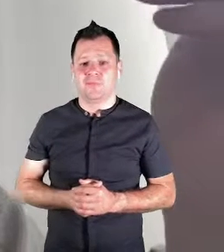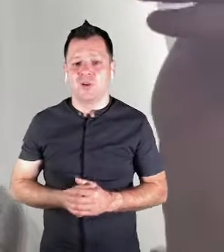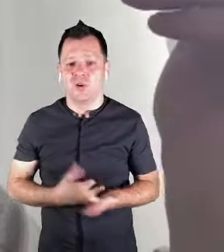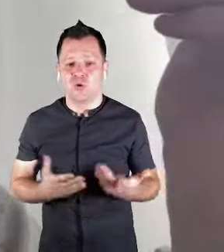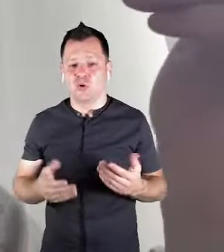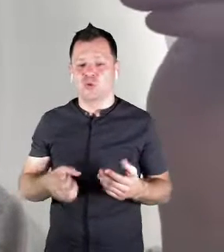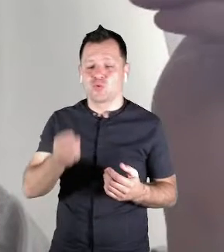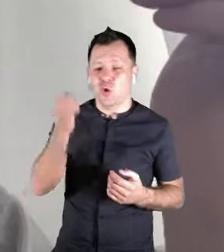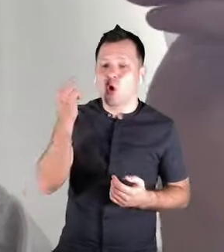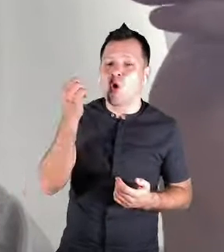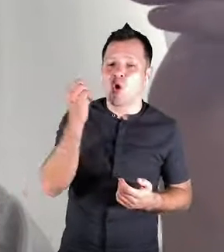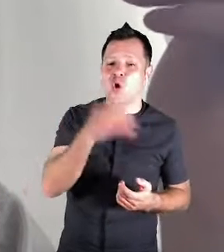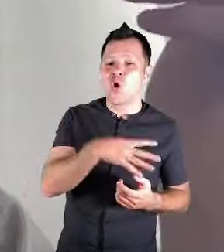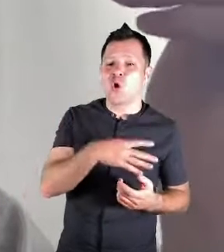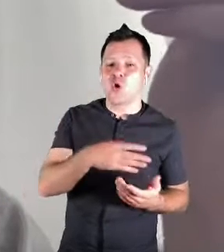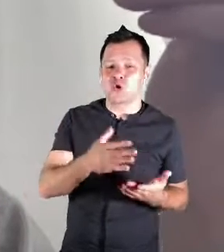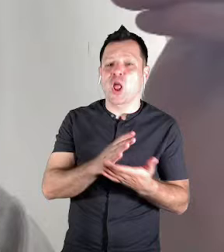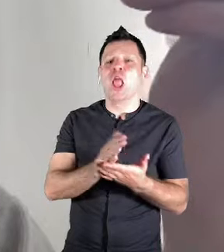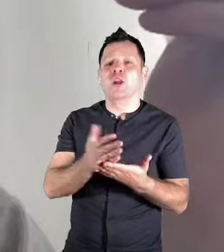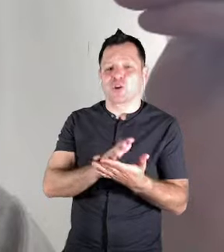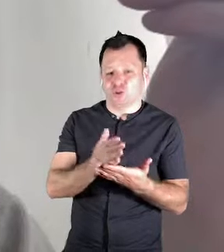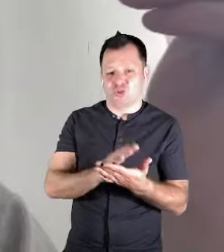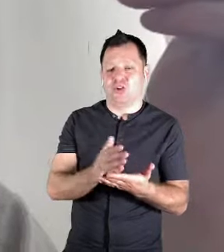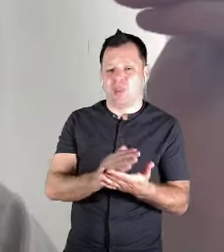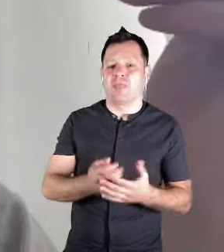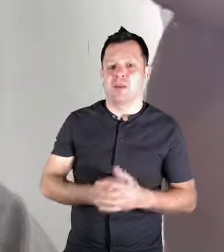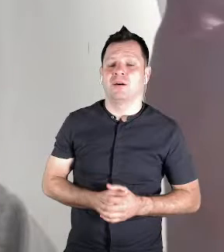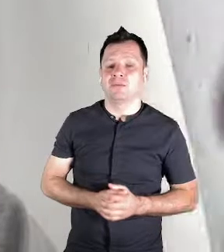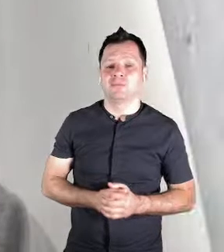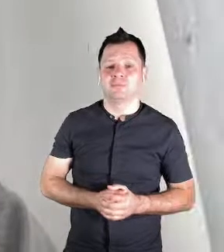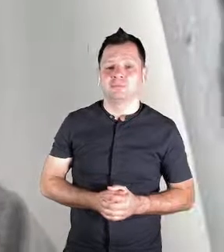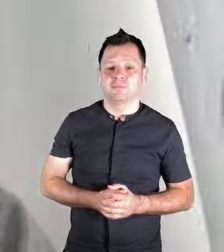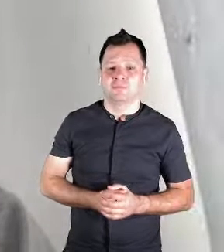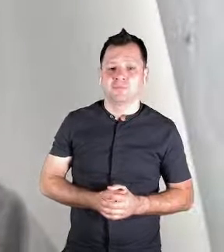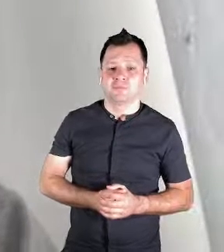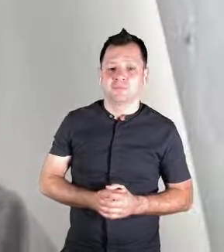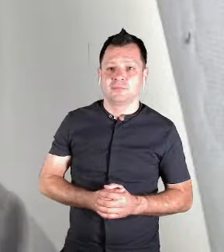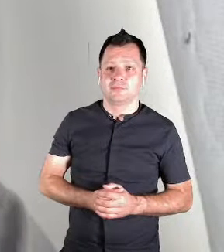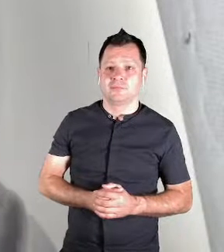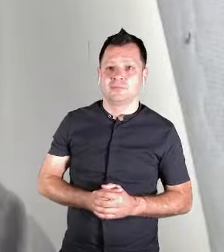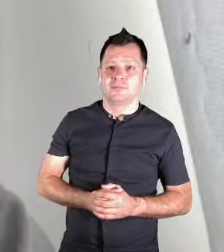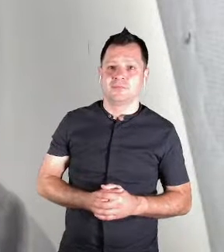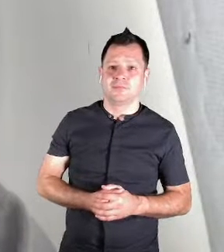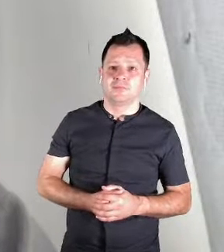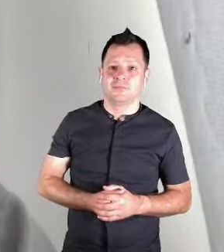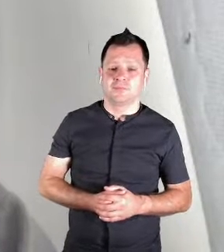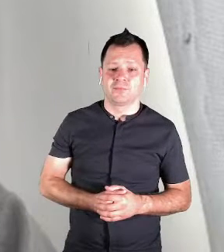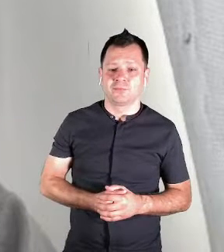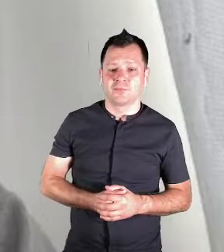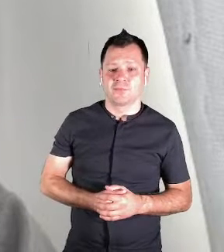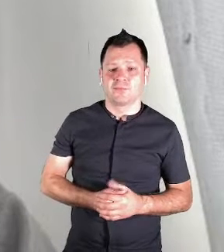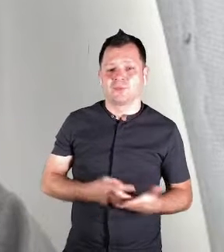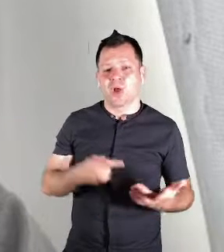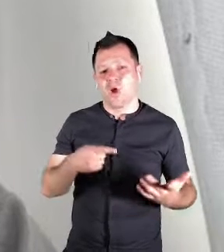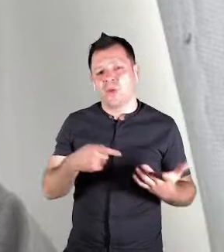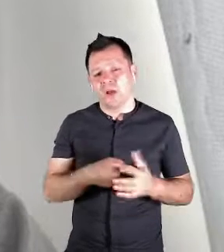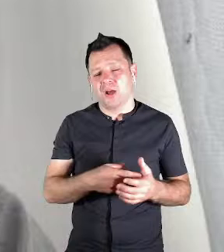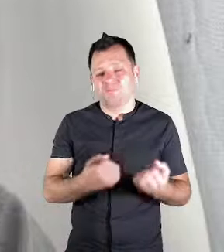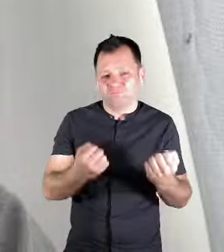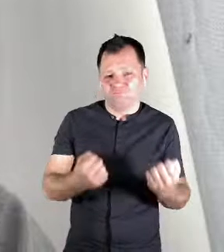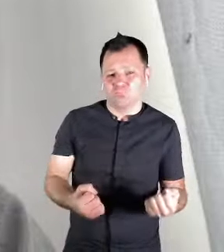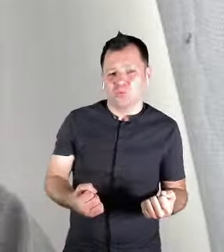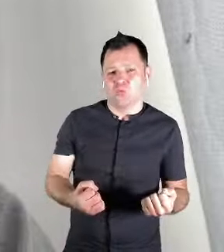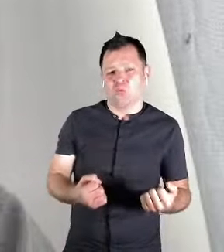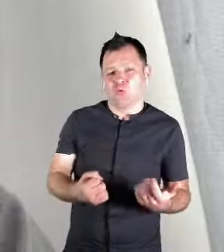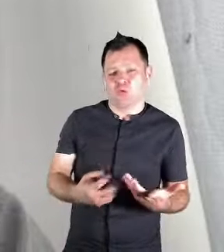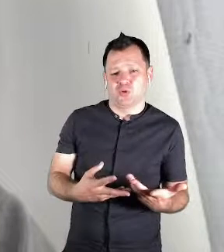biological illiterates as many others. And when it comes to forests, then there is a great